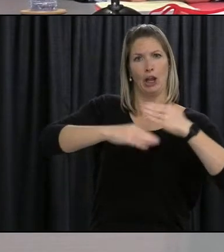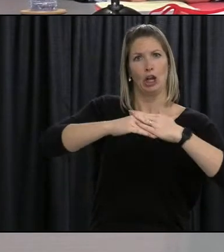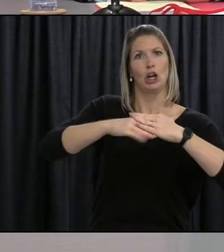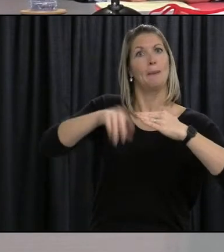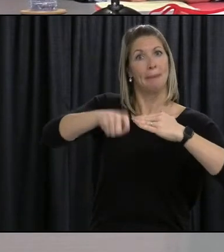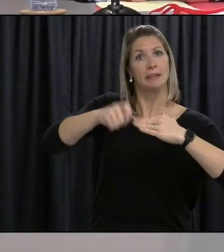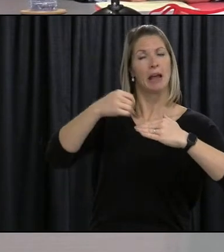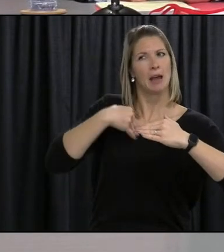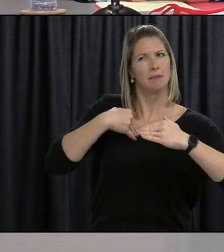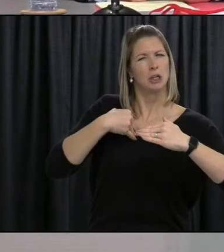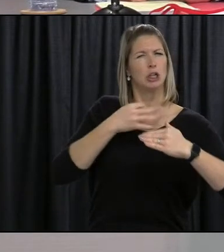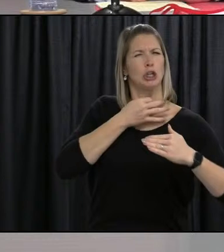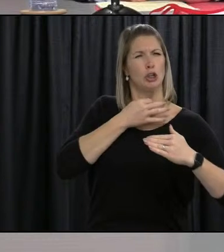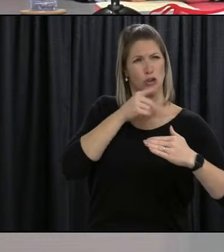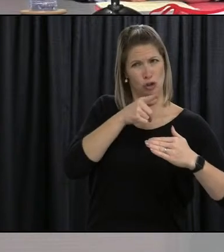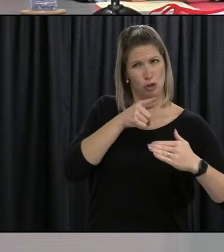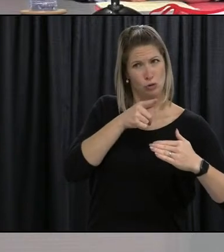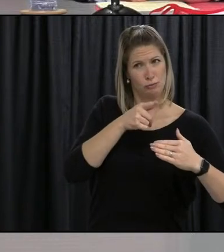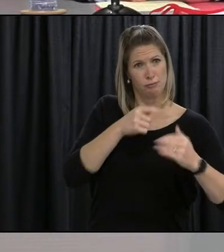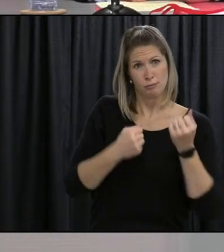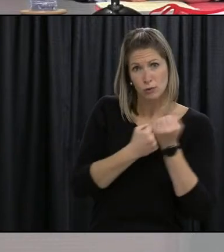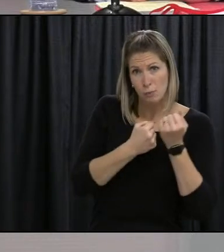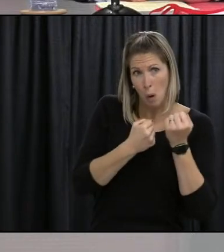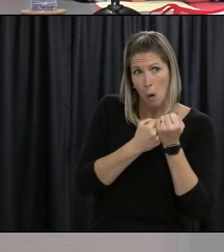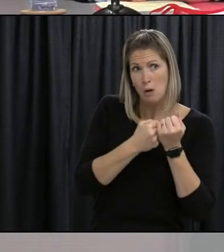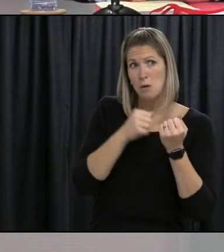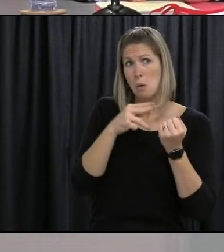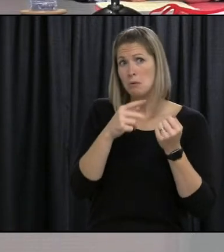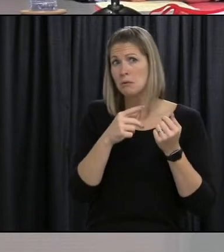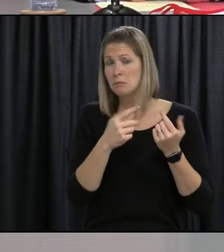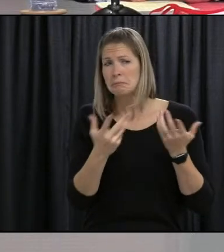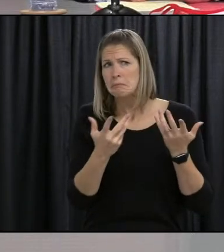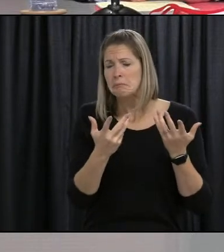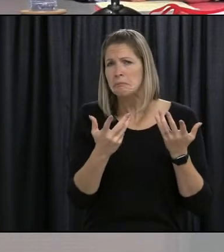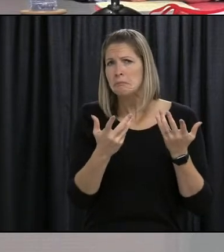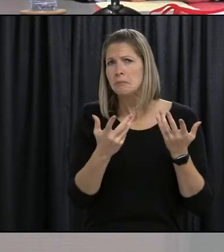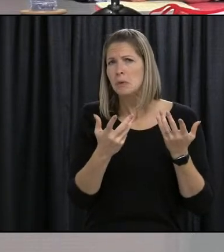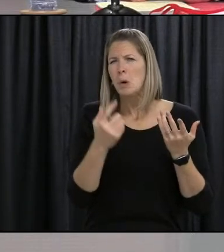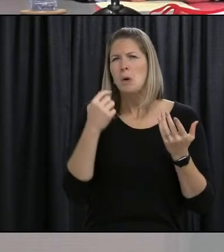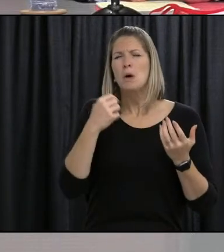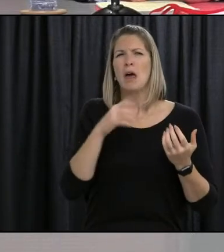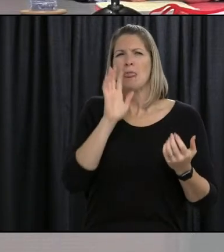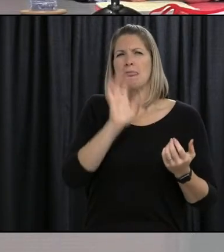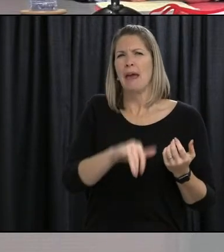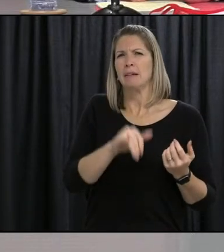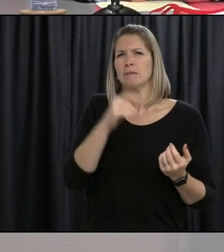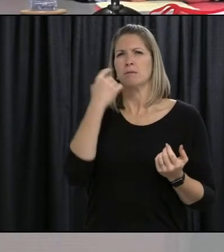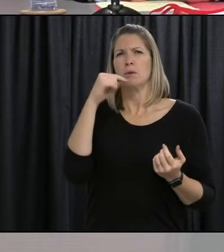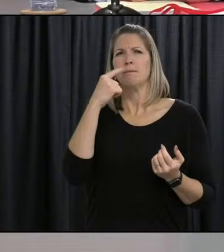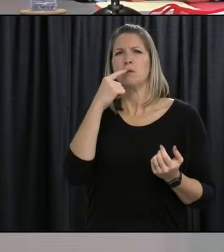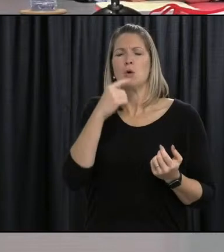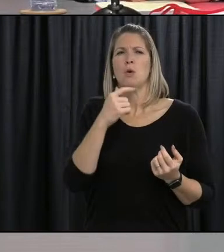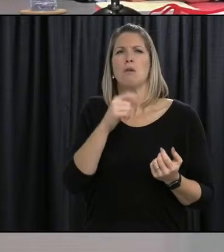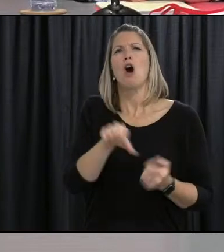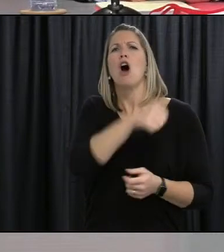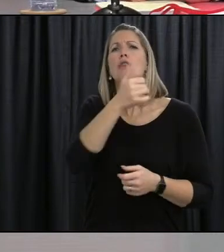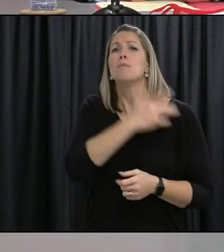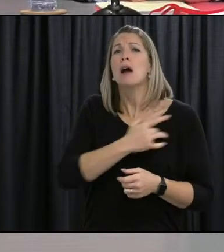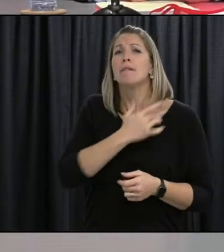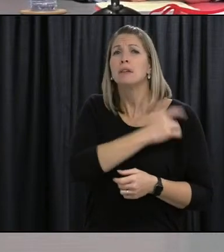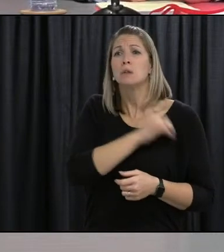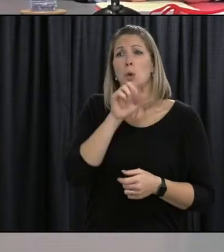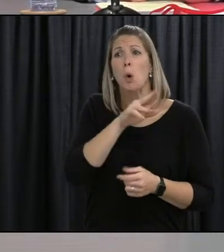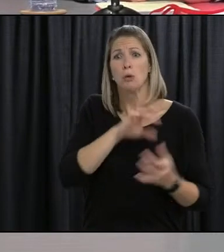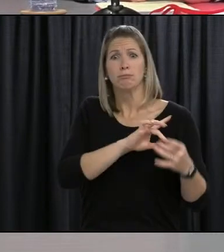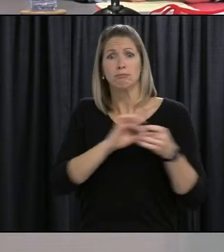the 3-ply masks, or is that more aimed for areas like Ontario that are seeing large-scale community